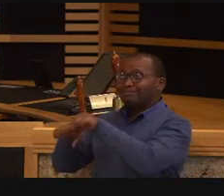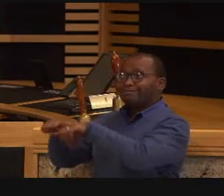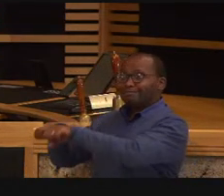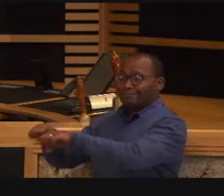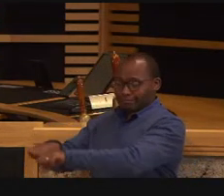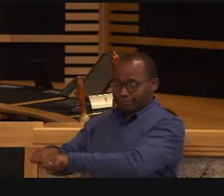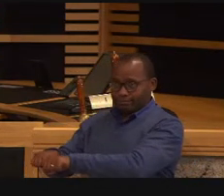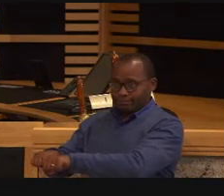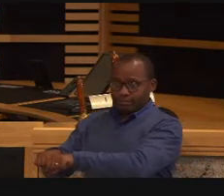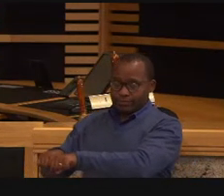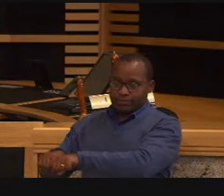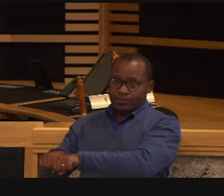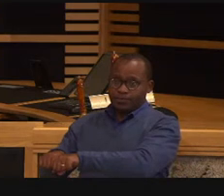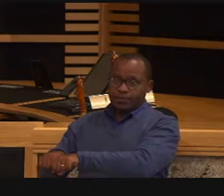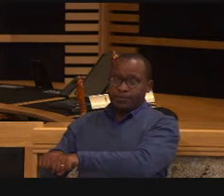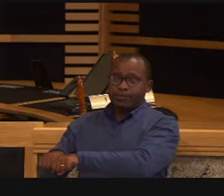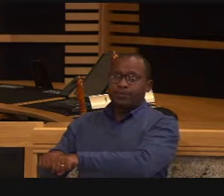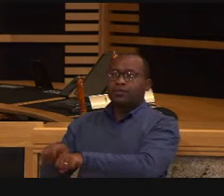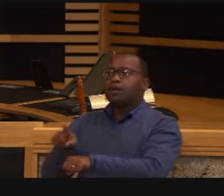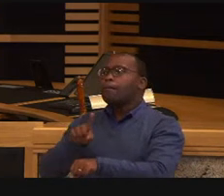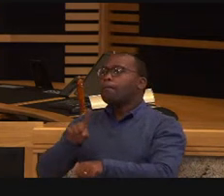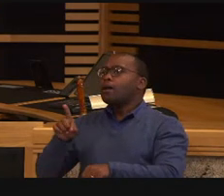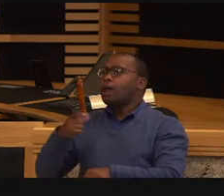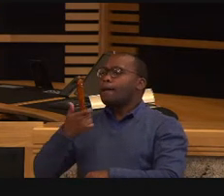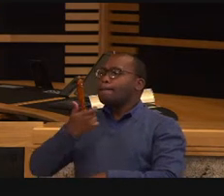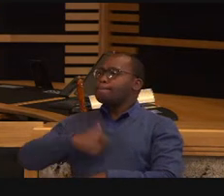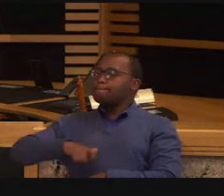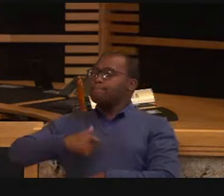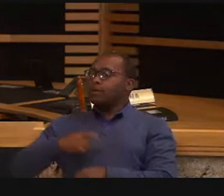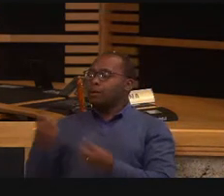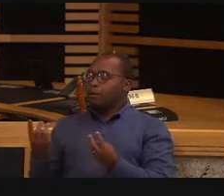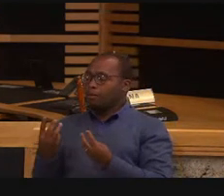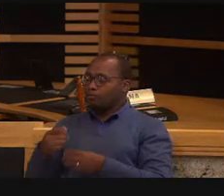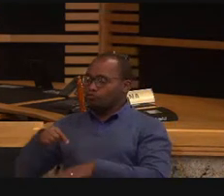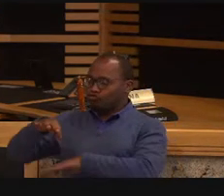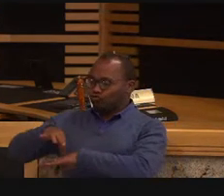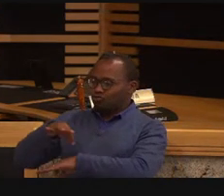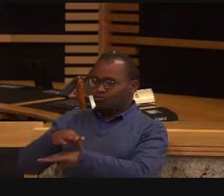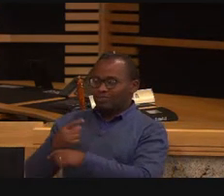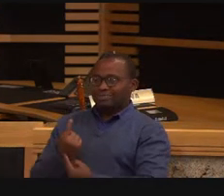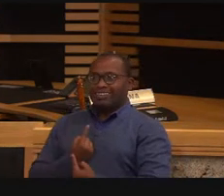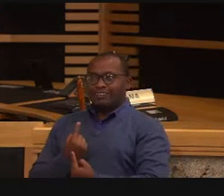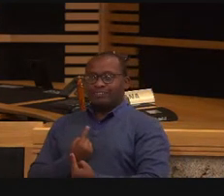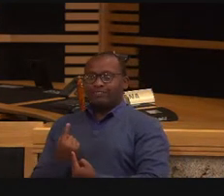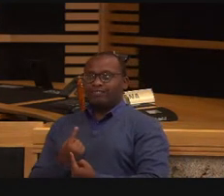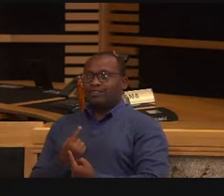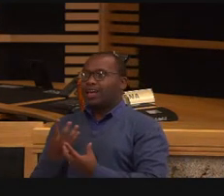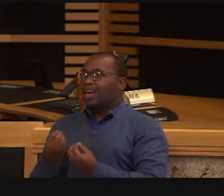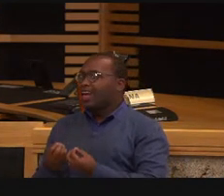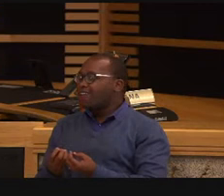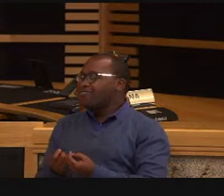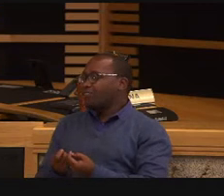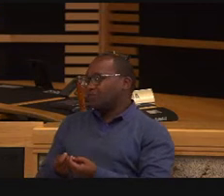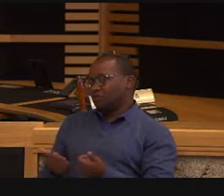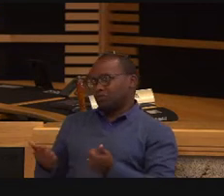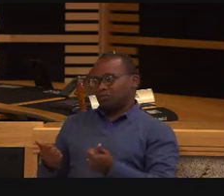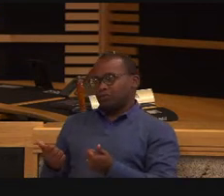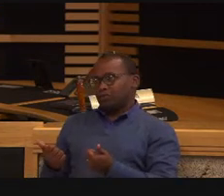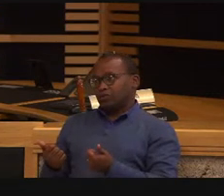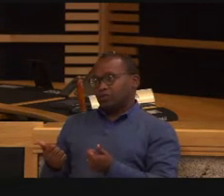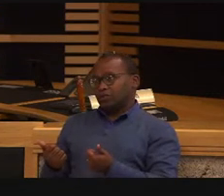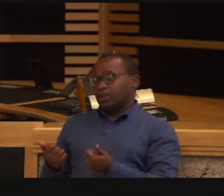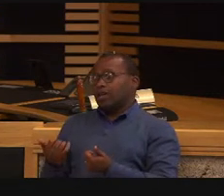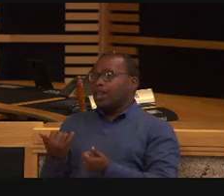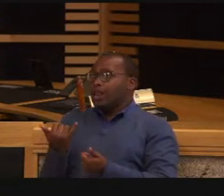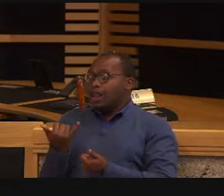values. Personal growers, and in comparison, experiment with hybrids to get the best recreational effects. Both